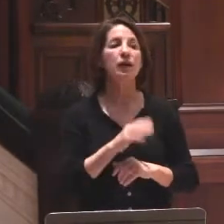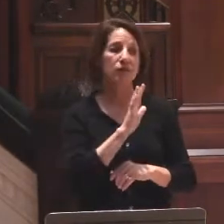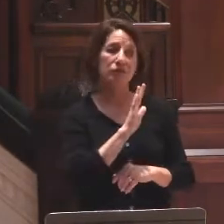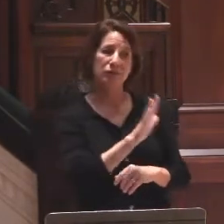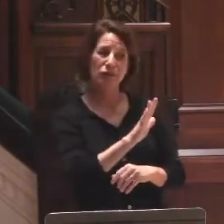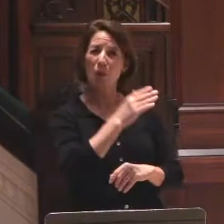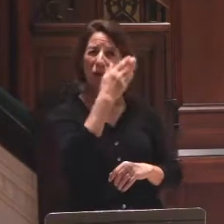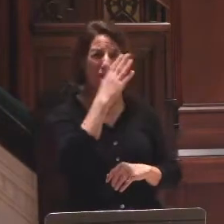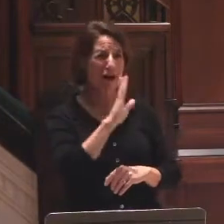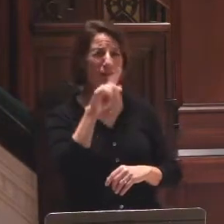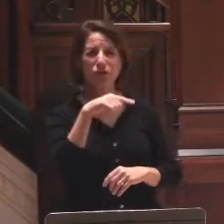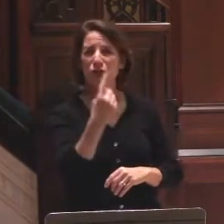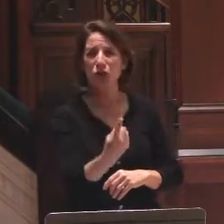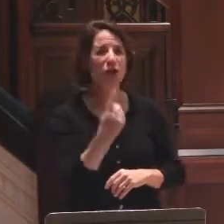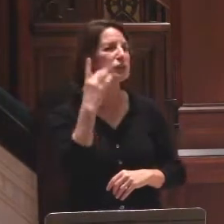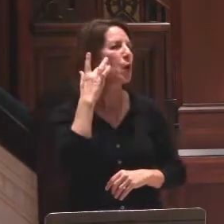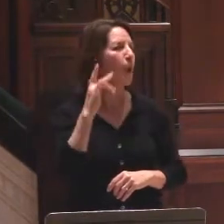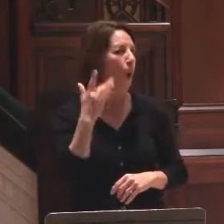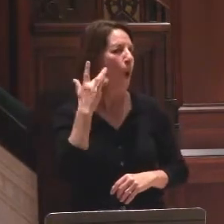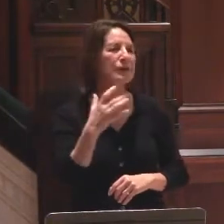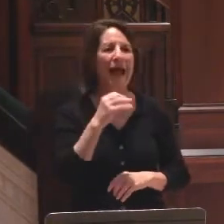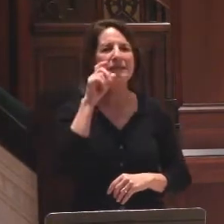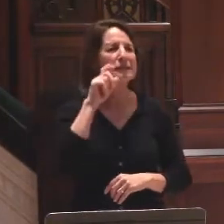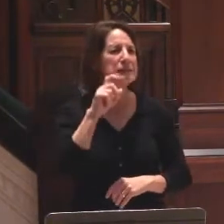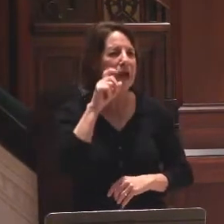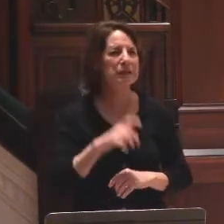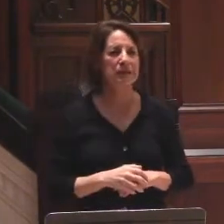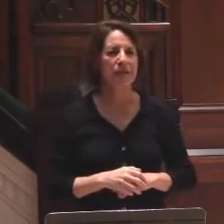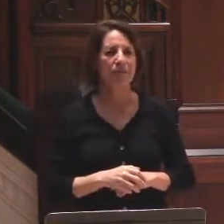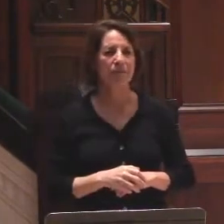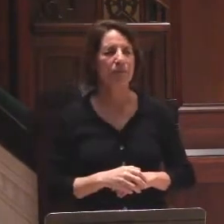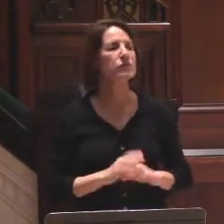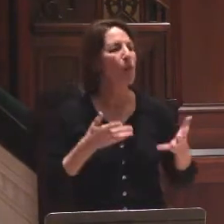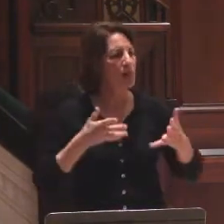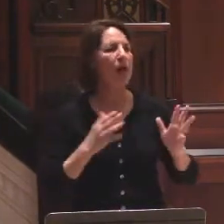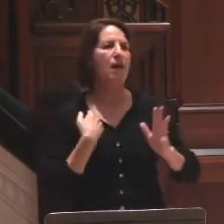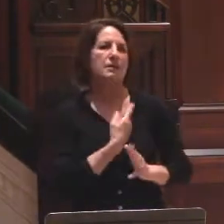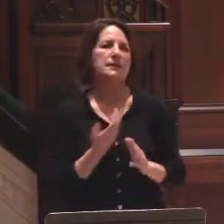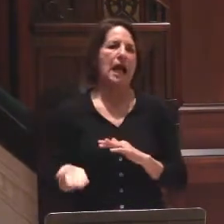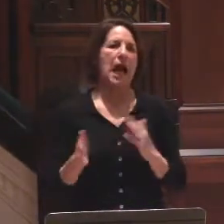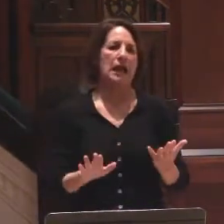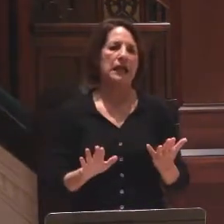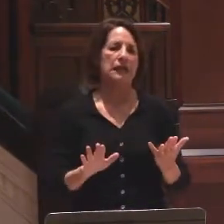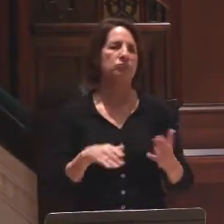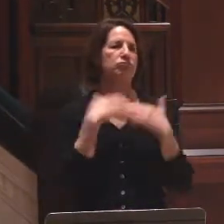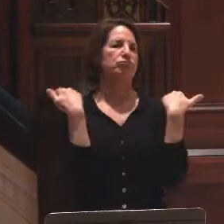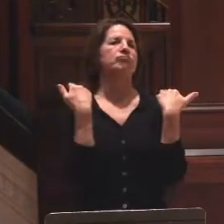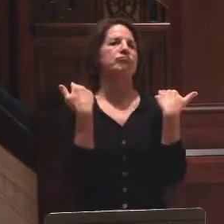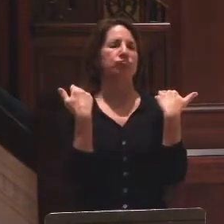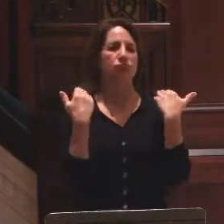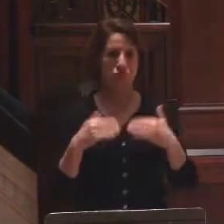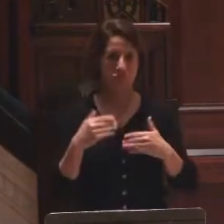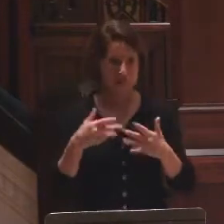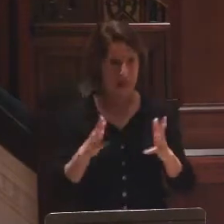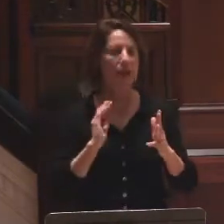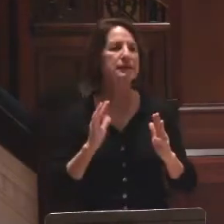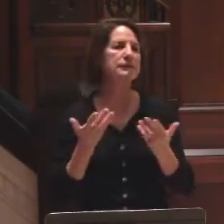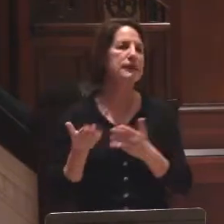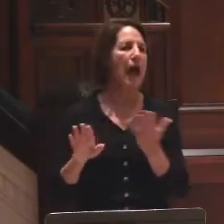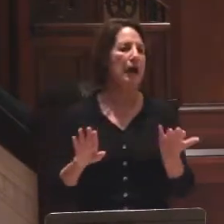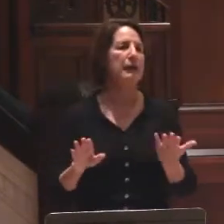just gold and sex. So just let us die. We're done. Just let us